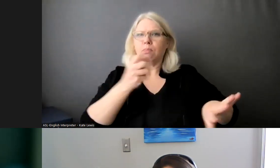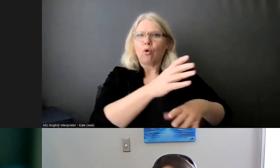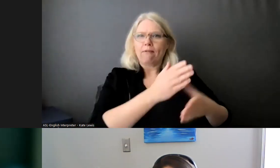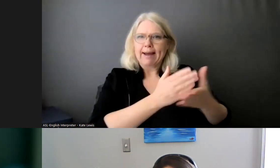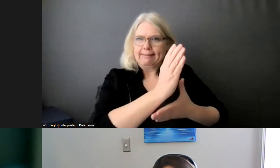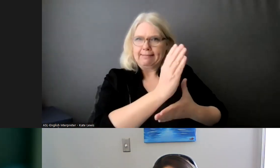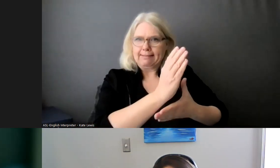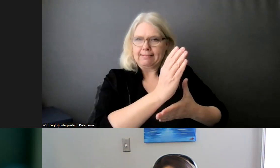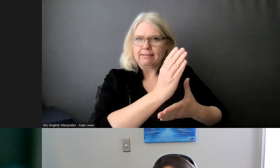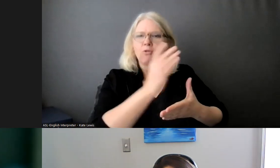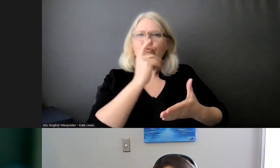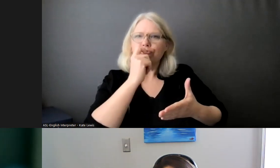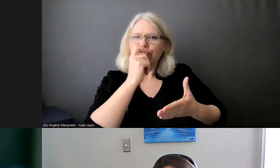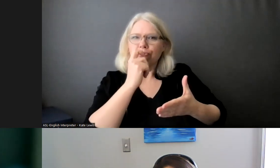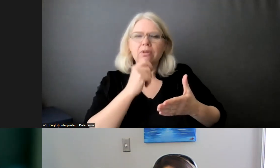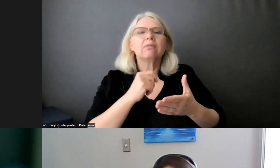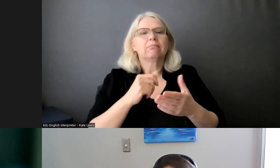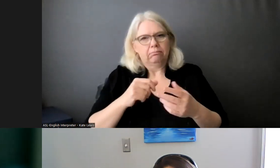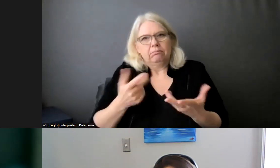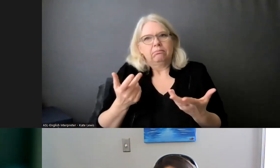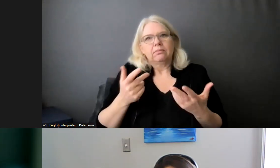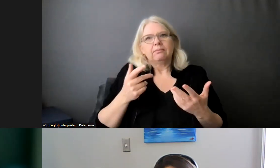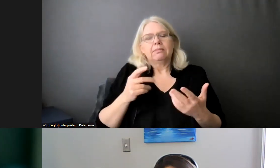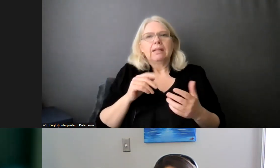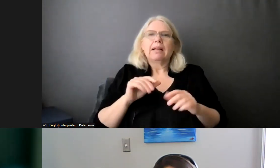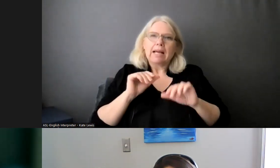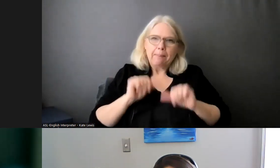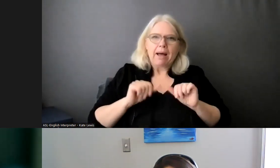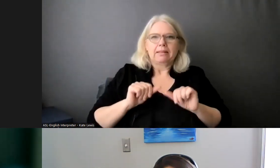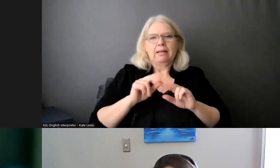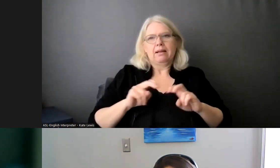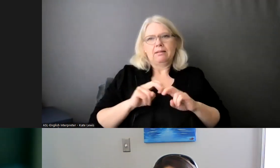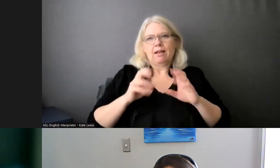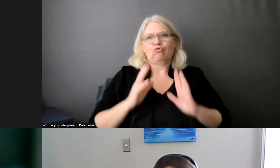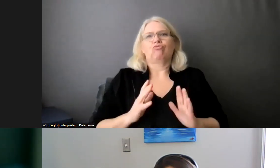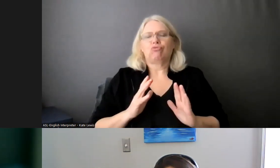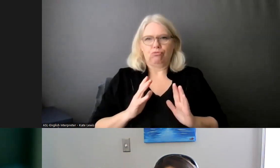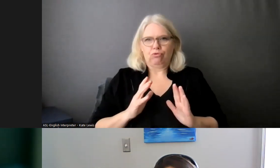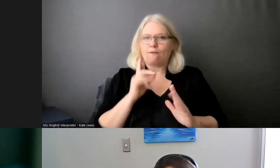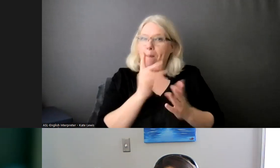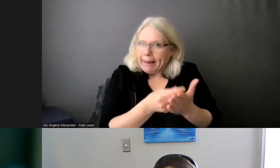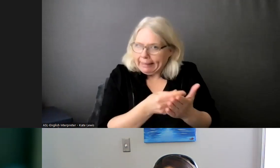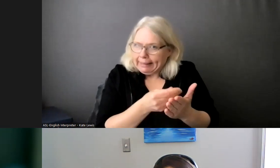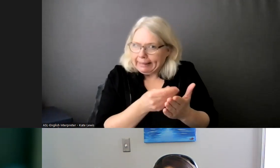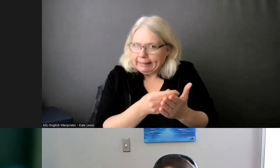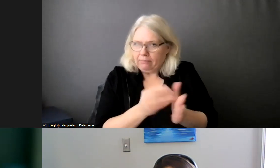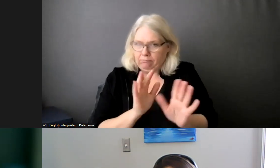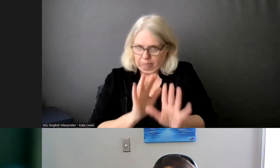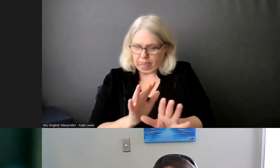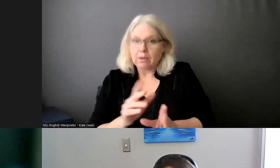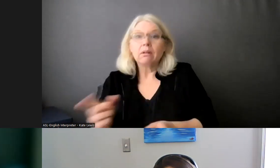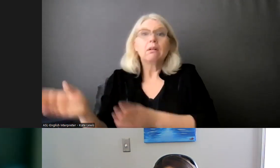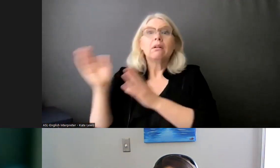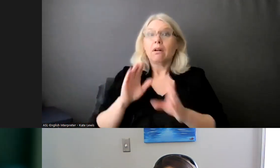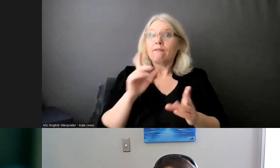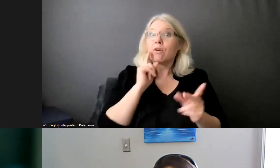in a legal sense for guardianship are designated capacity assessors. Doctors can deem someone incapable of making